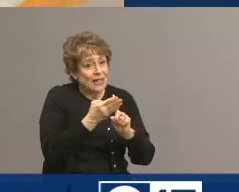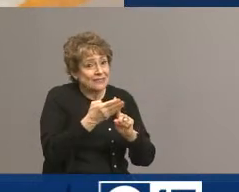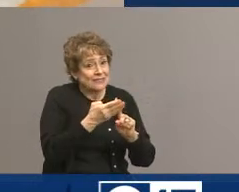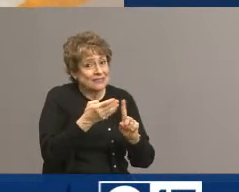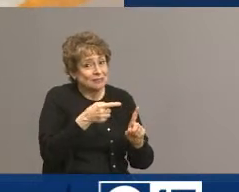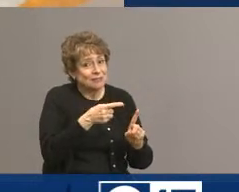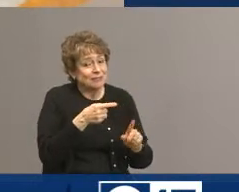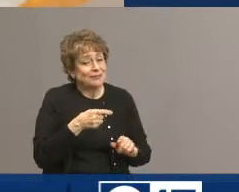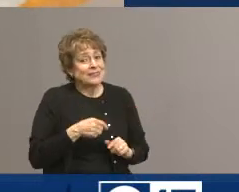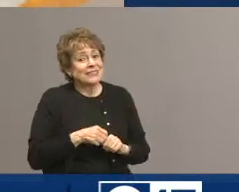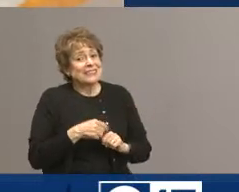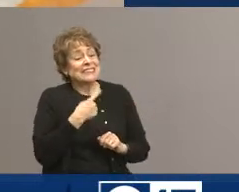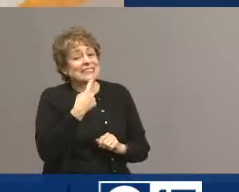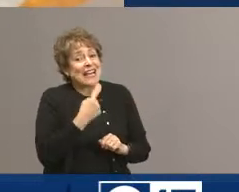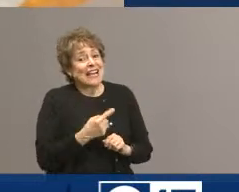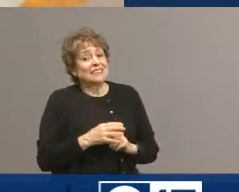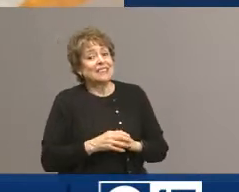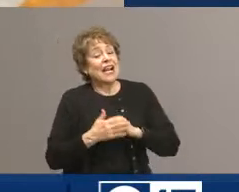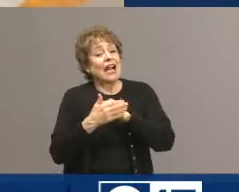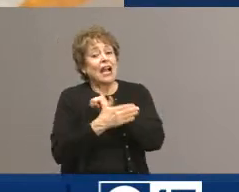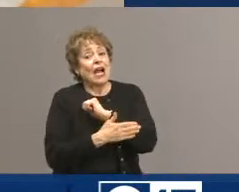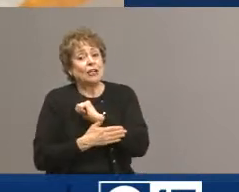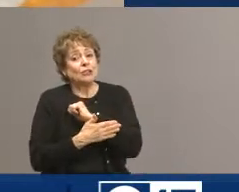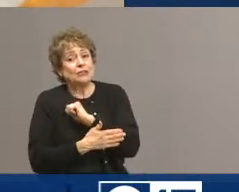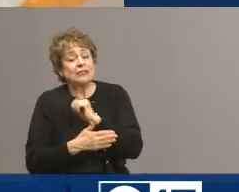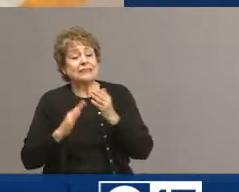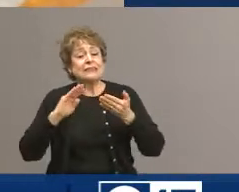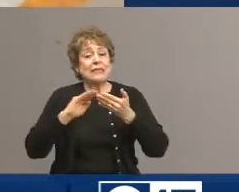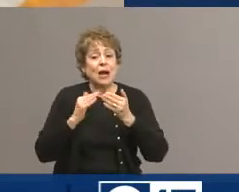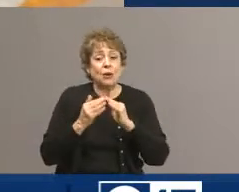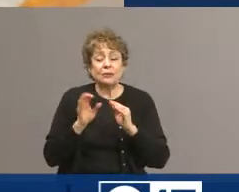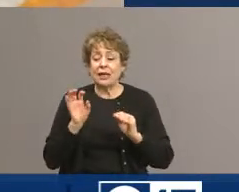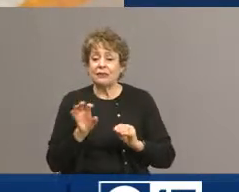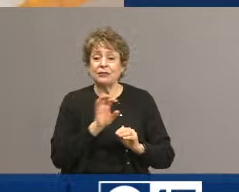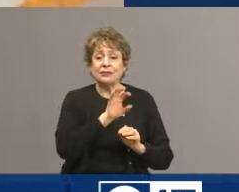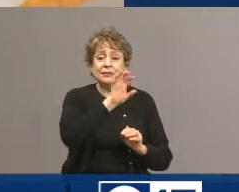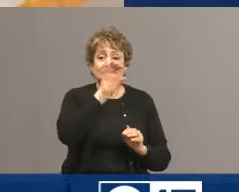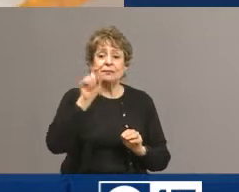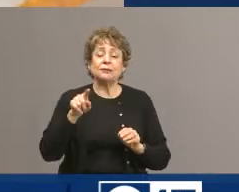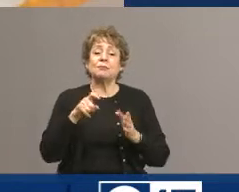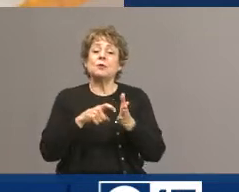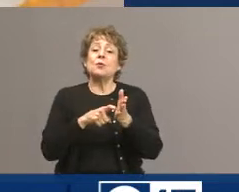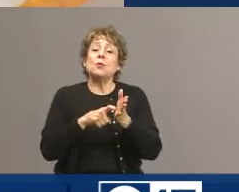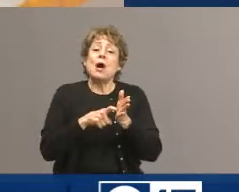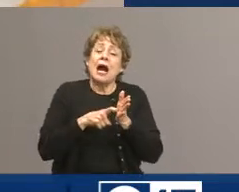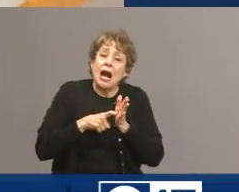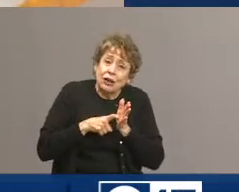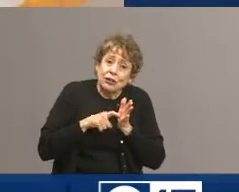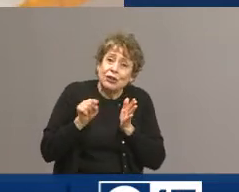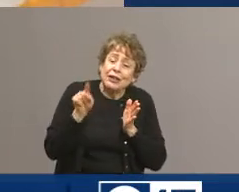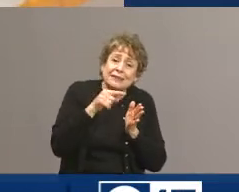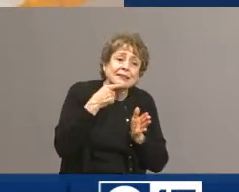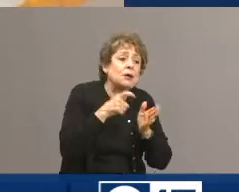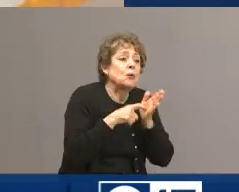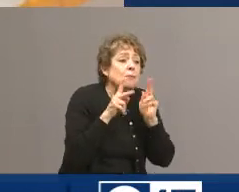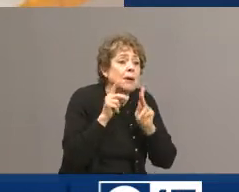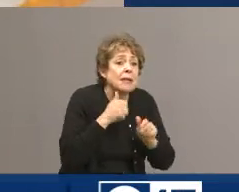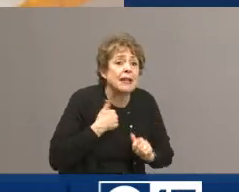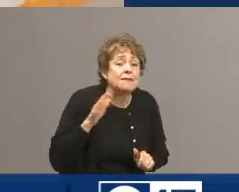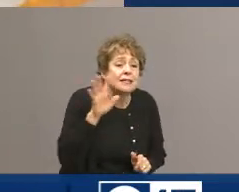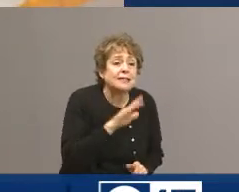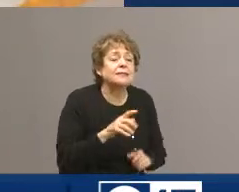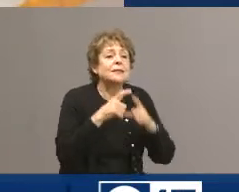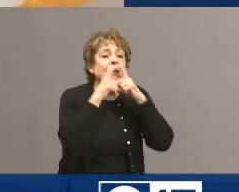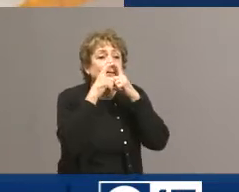been advocating for mask use since April. We know that the data showed that it decreased transmission to other